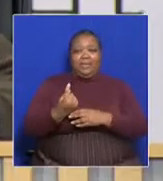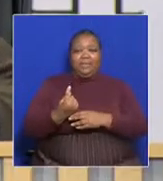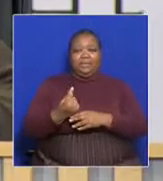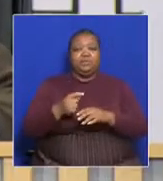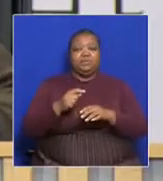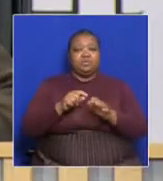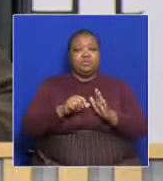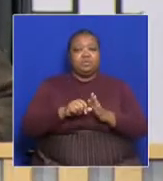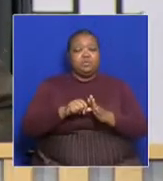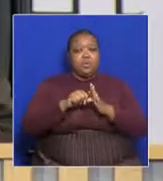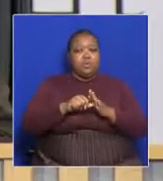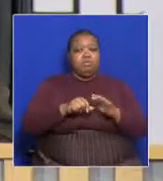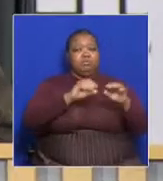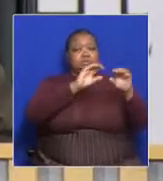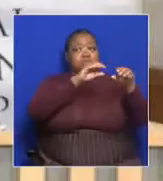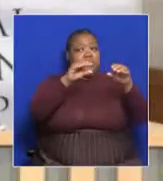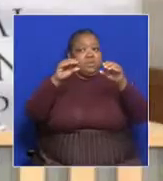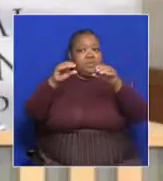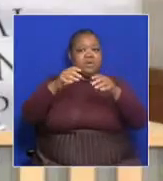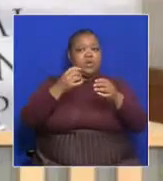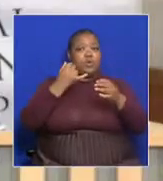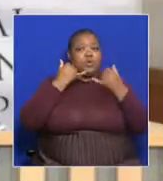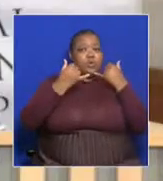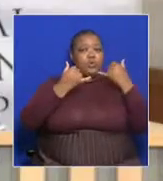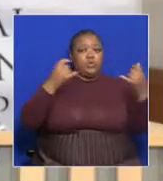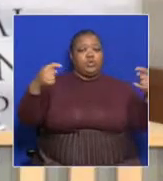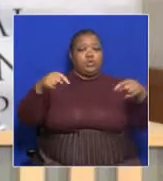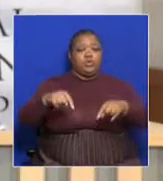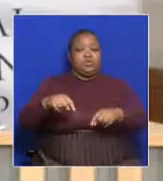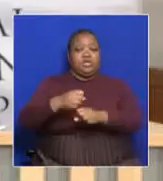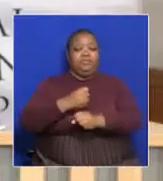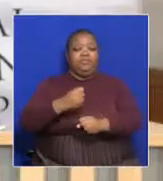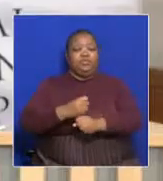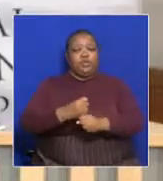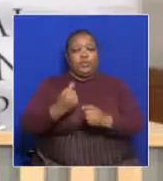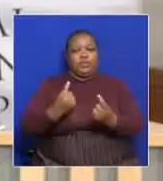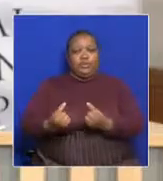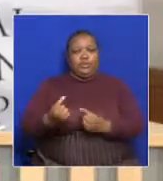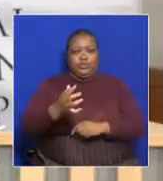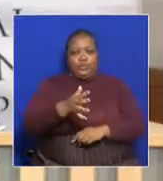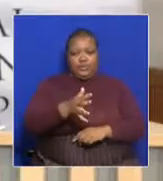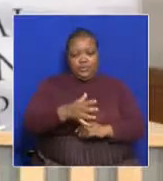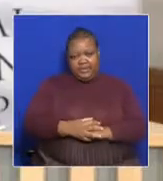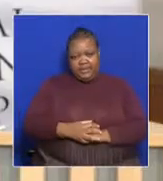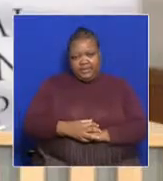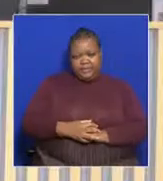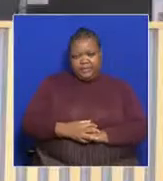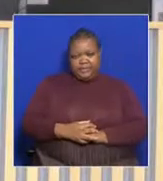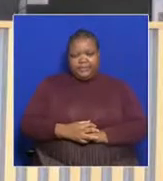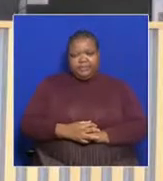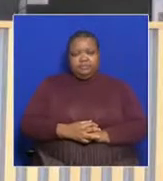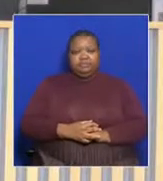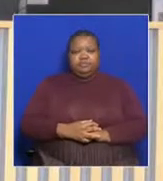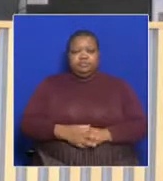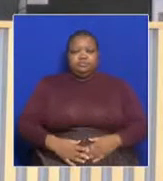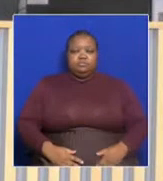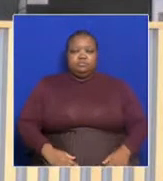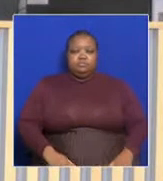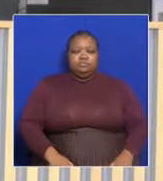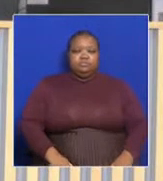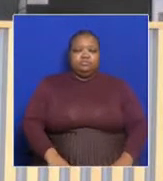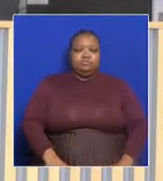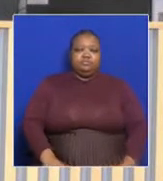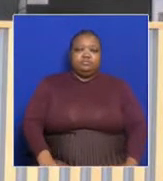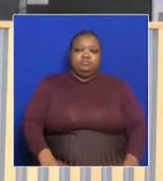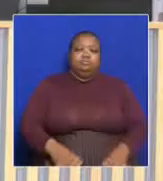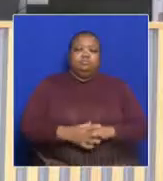job. Okay? Sorry, on this, Yes, yes. on this issue, it seems to me,